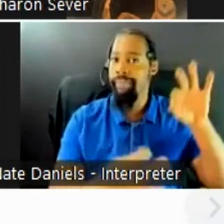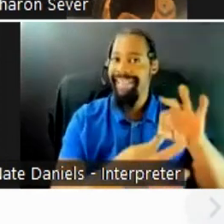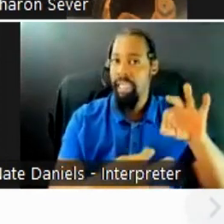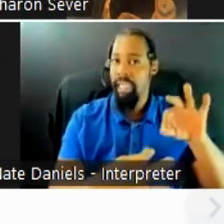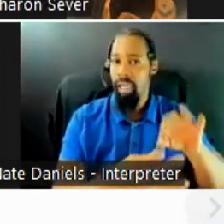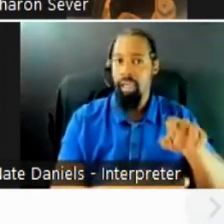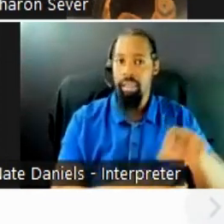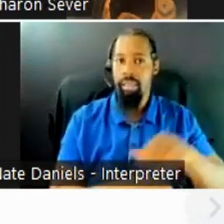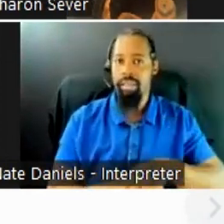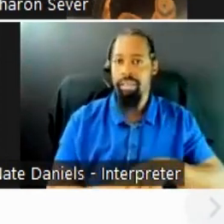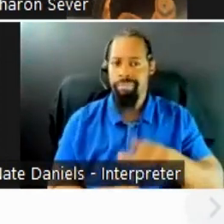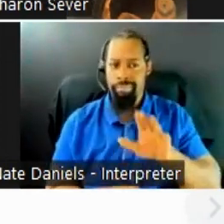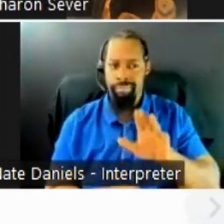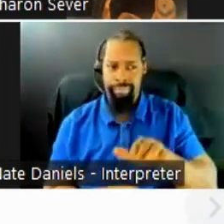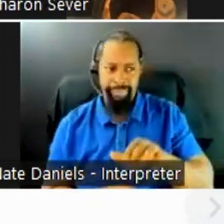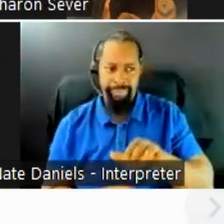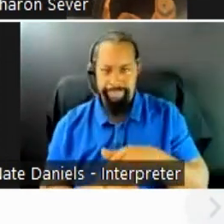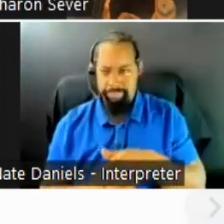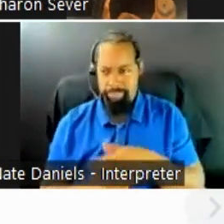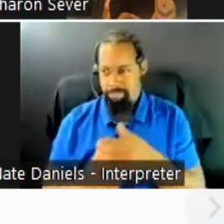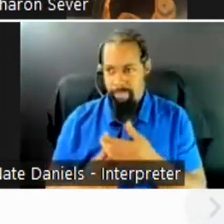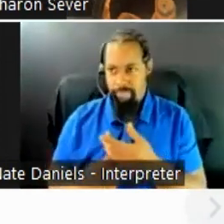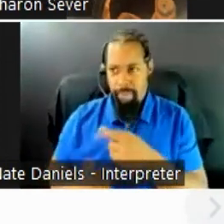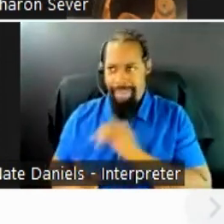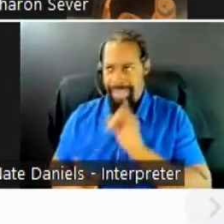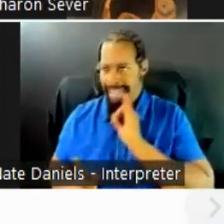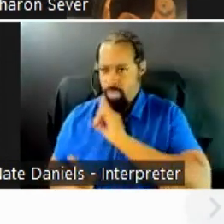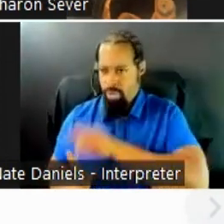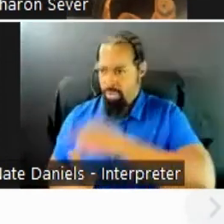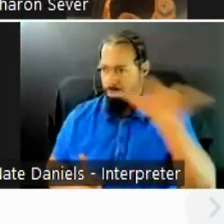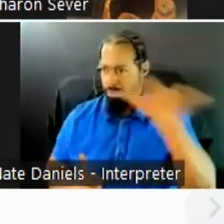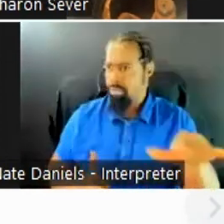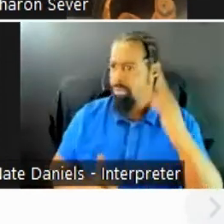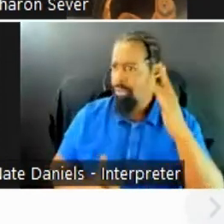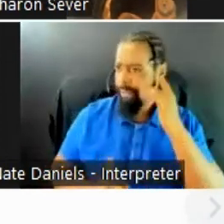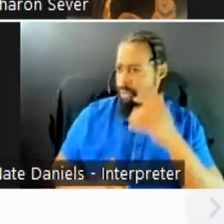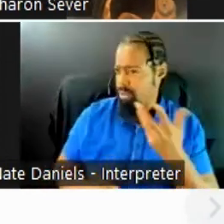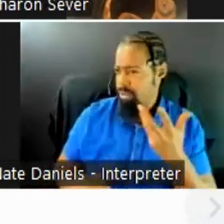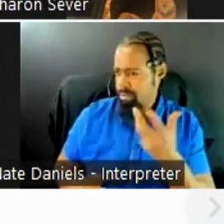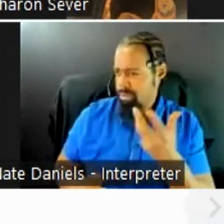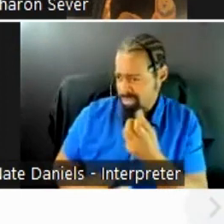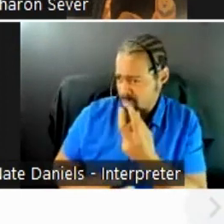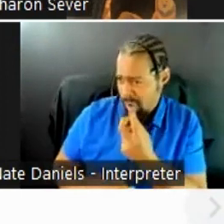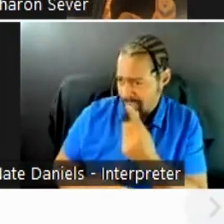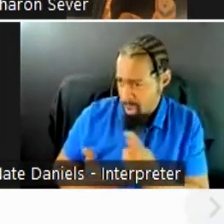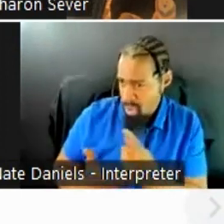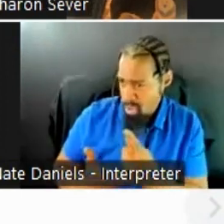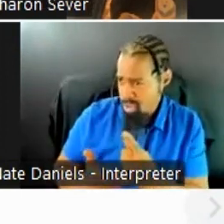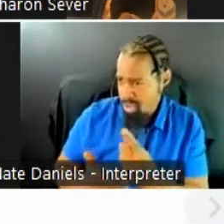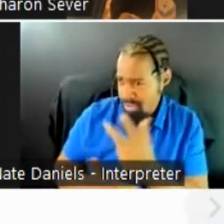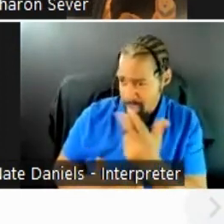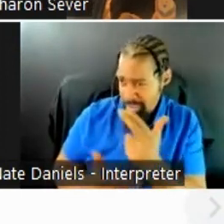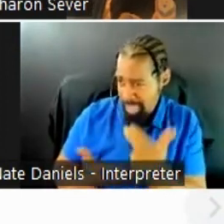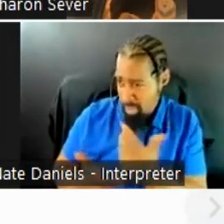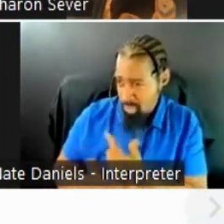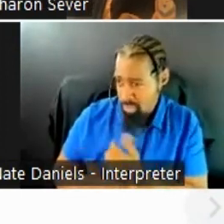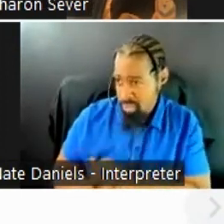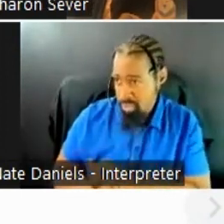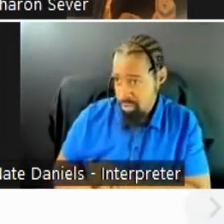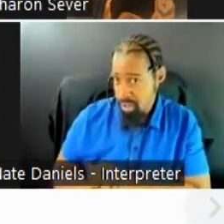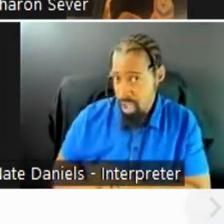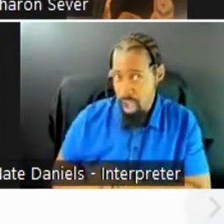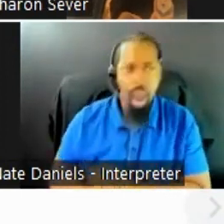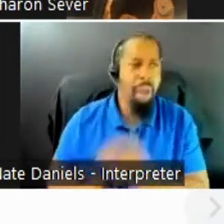that's about what, a 12, 13 hour flight? No, it's only 14 to 15